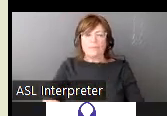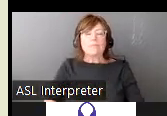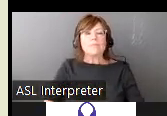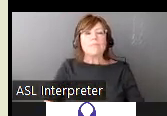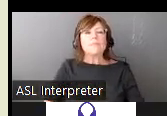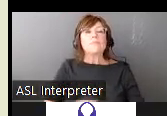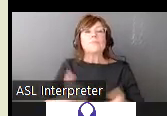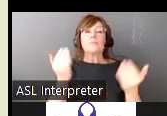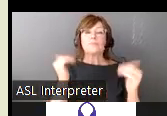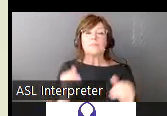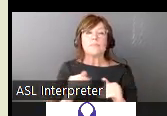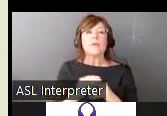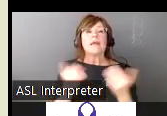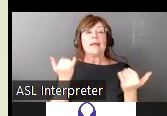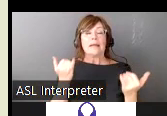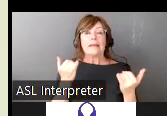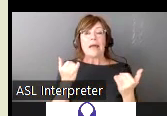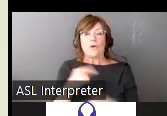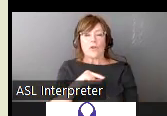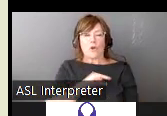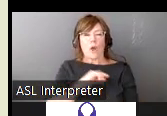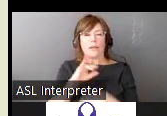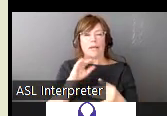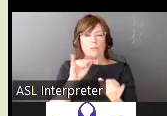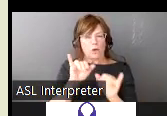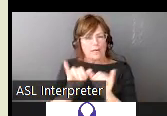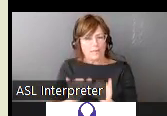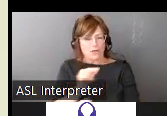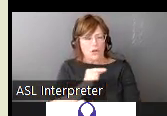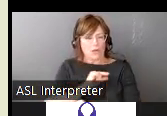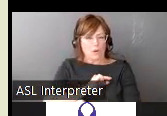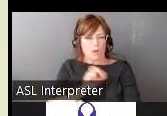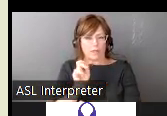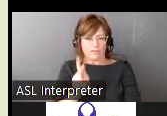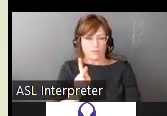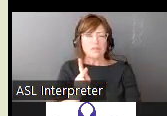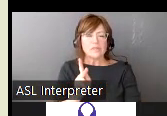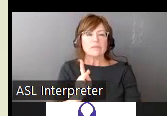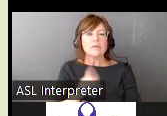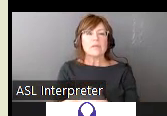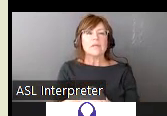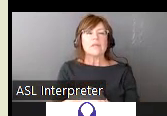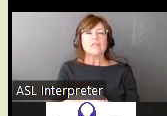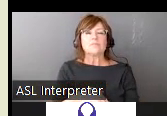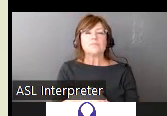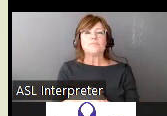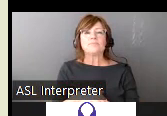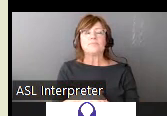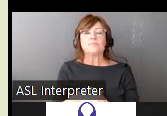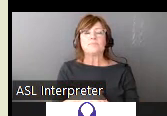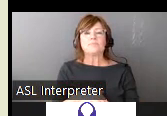now turn to the qualitative data to talk about the risk factors, especially the interrelatedness among